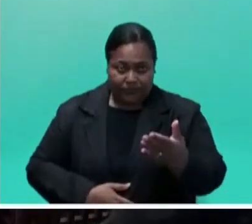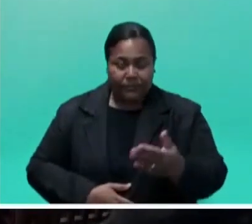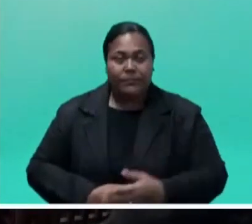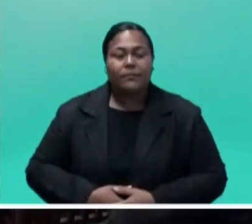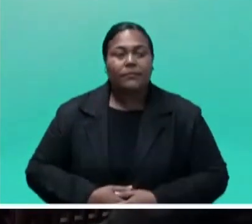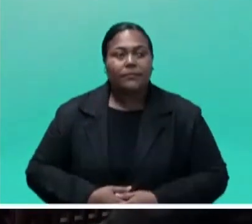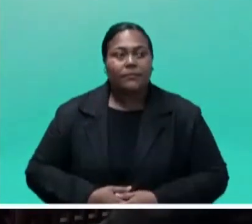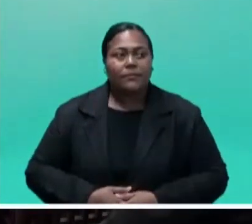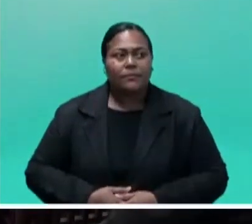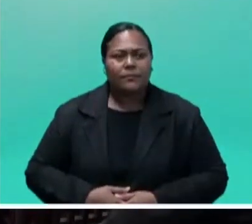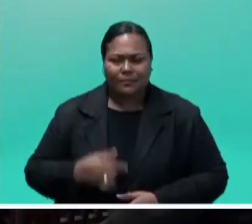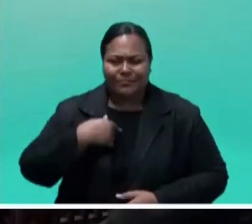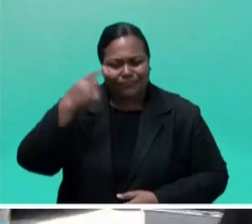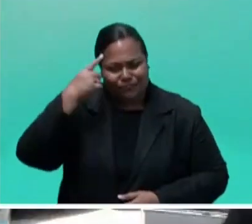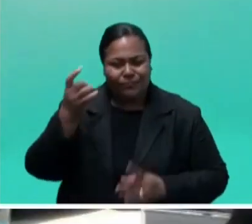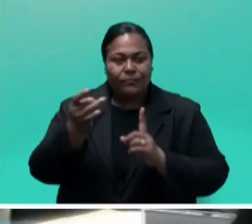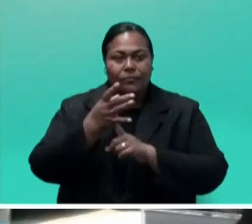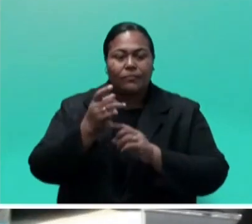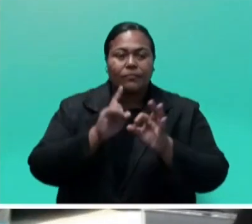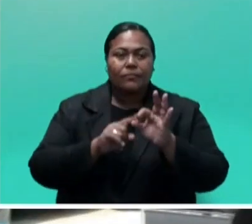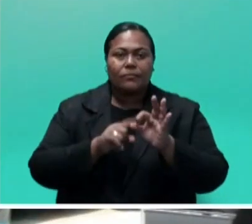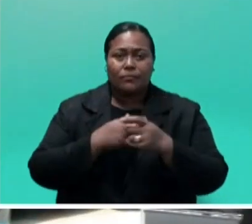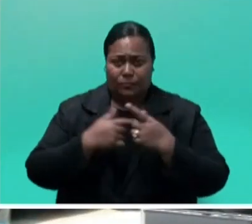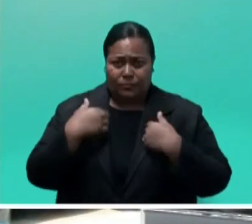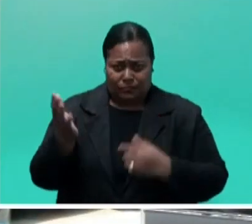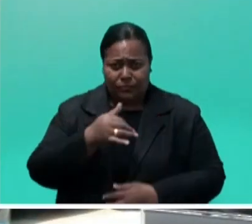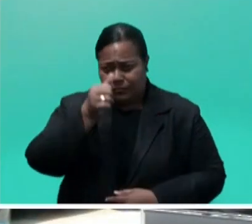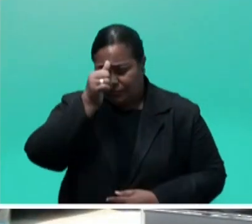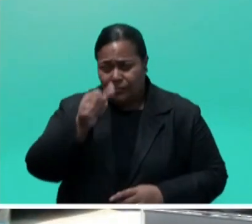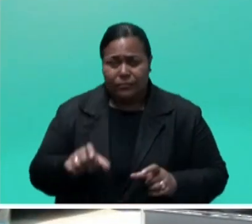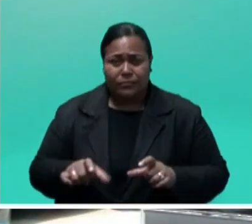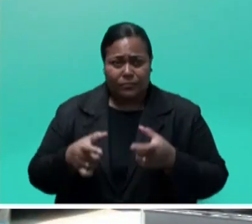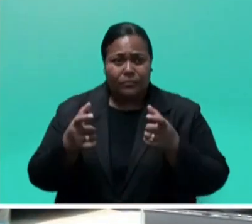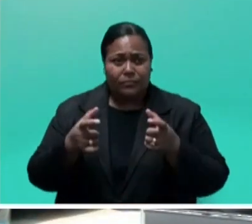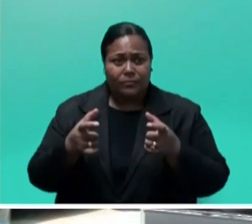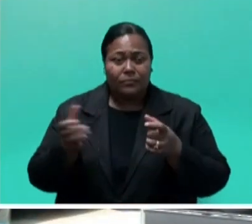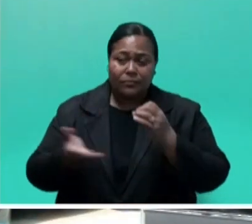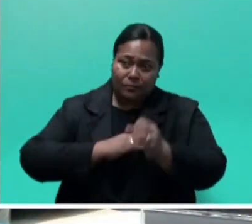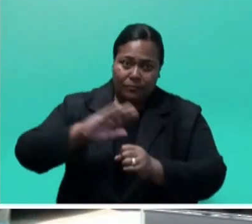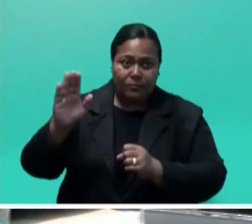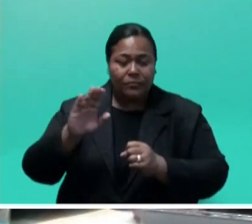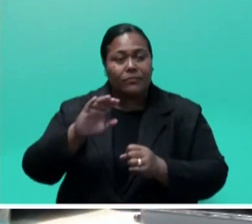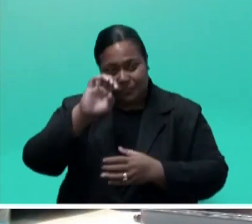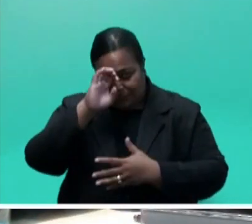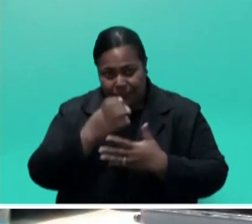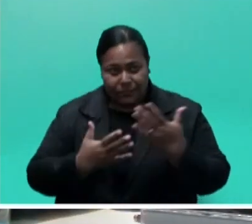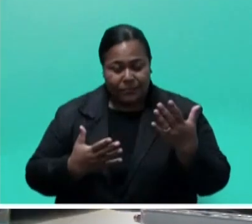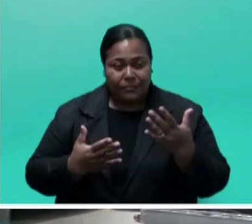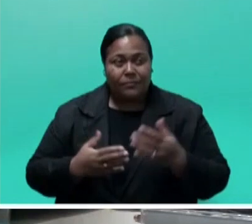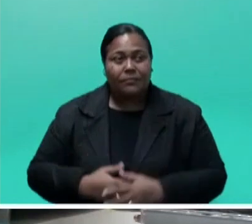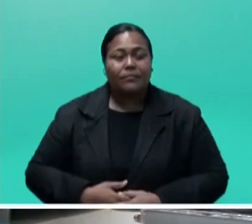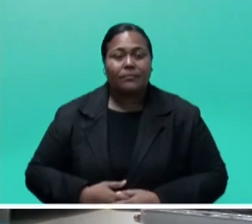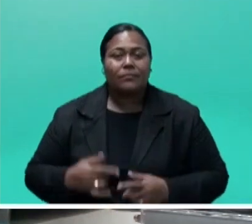this important question. We are all aware of the challenges faced by the sugar industry, Mr. Speaker, sir, as we listen